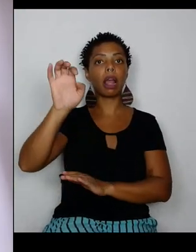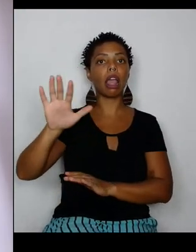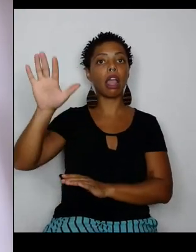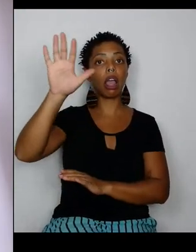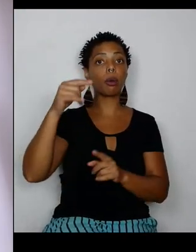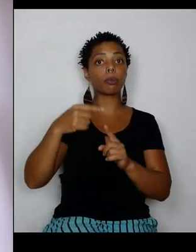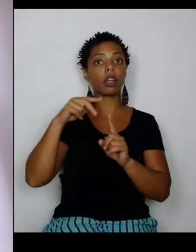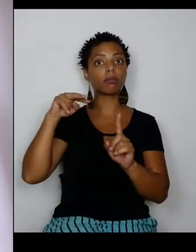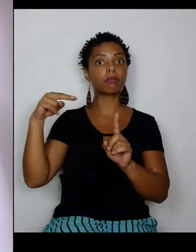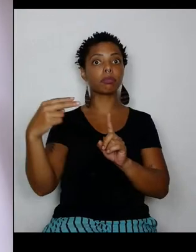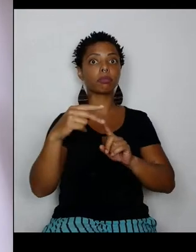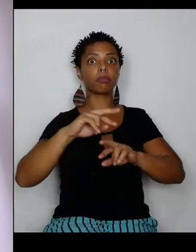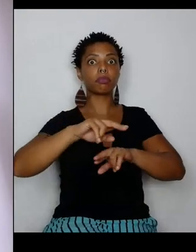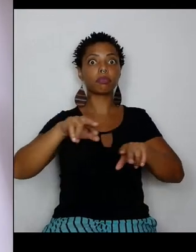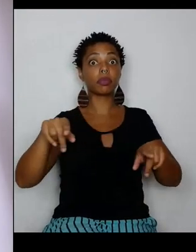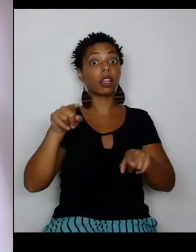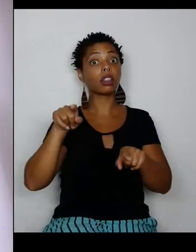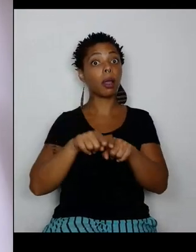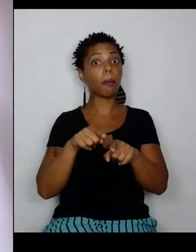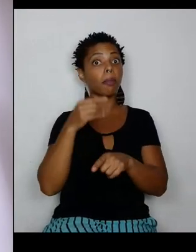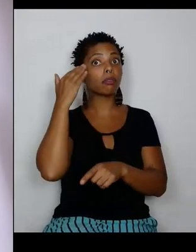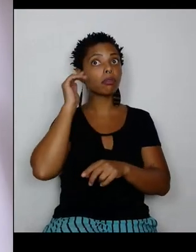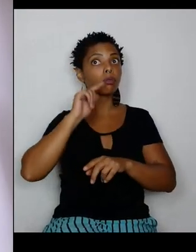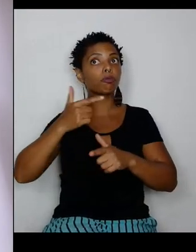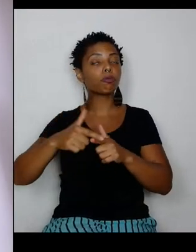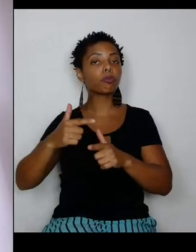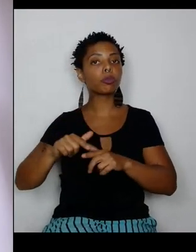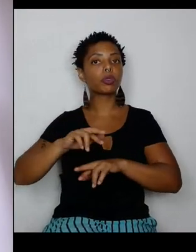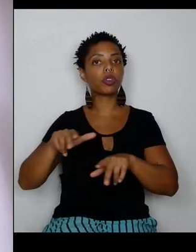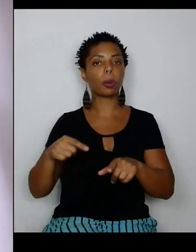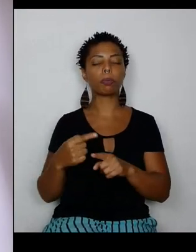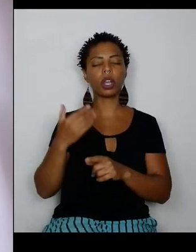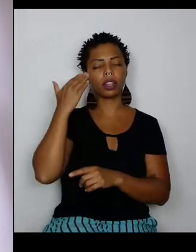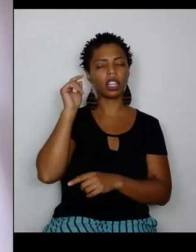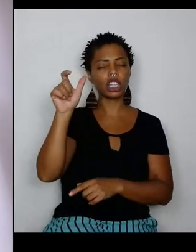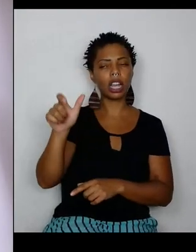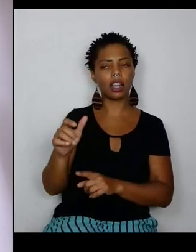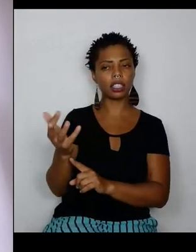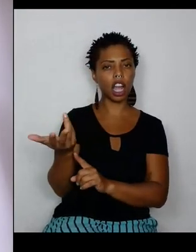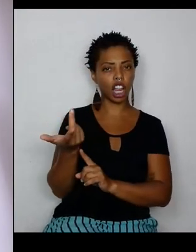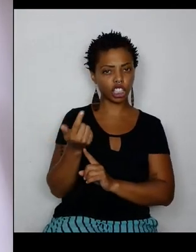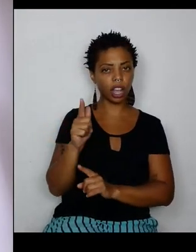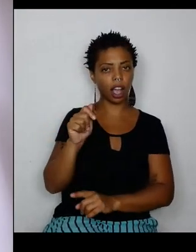are important in this context since we're bringing an european artist